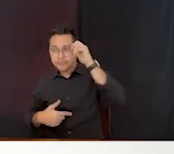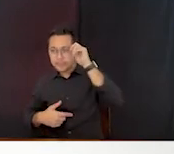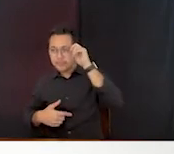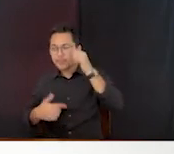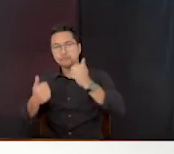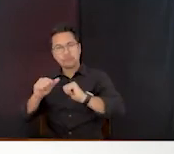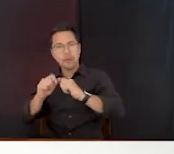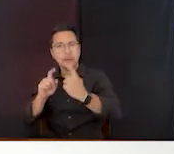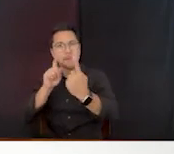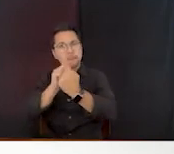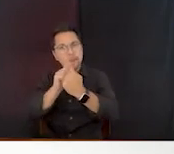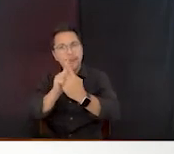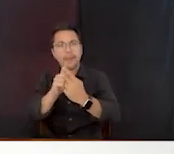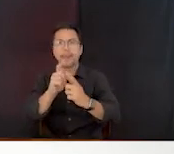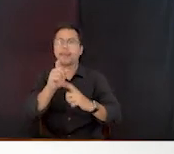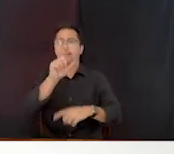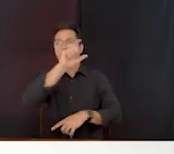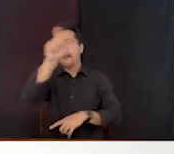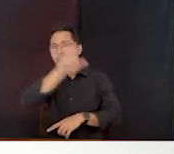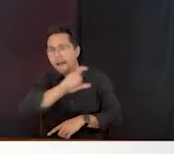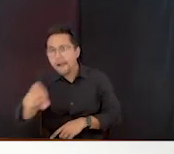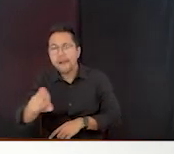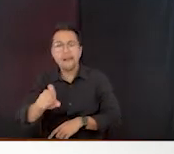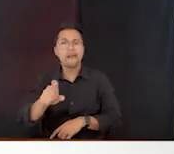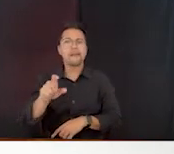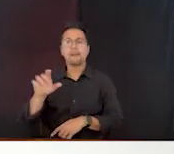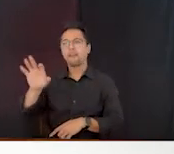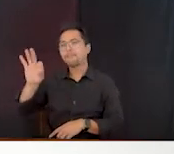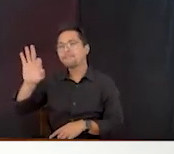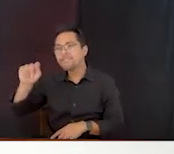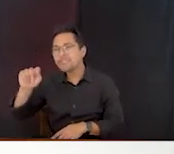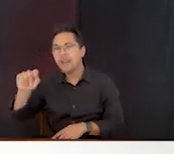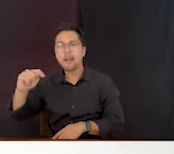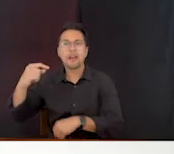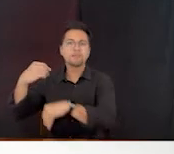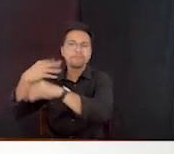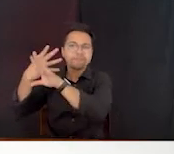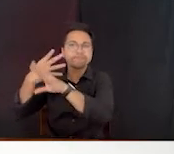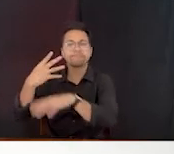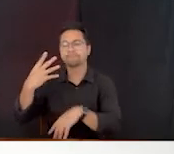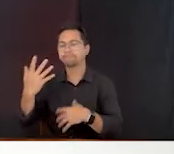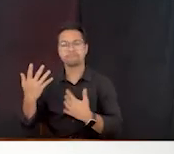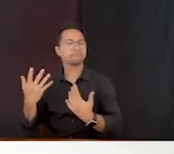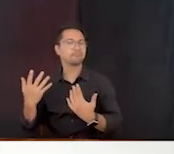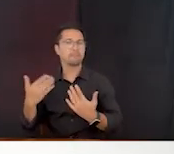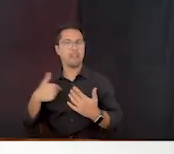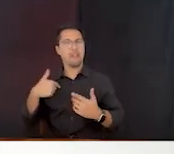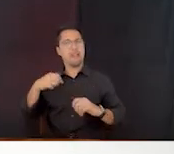meeting with people online and Zooming, whether that was Zooming or FaceTime.